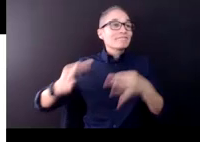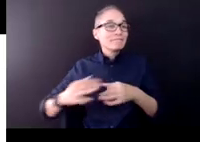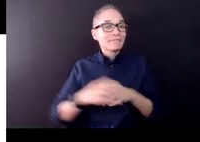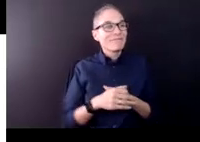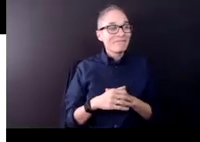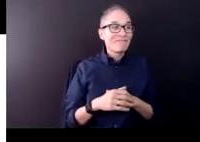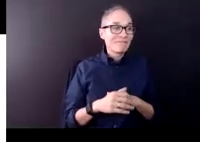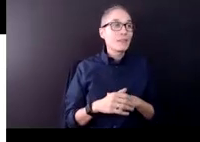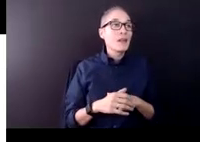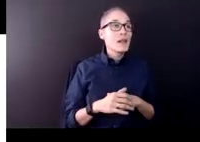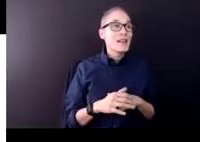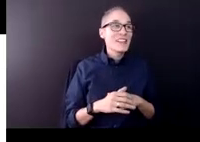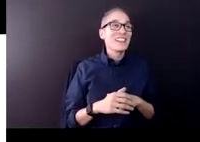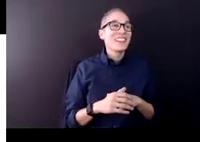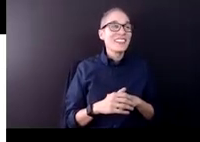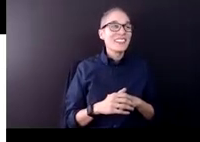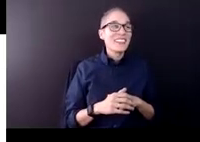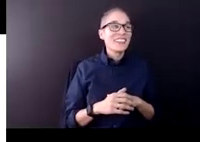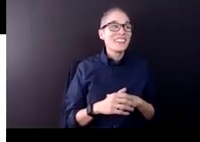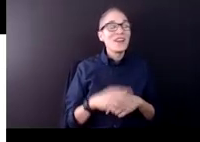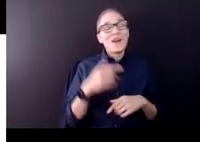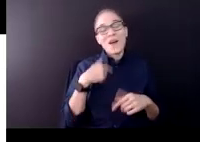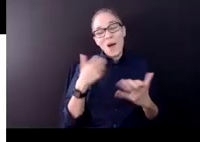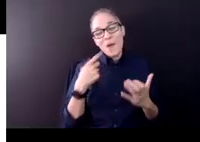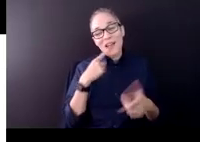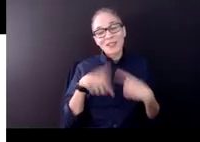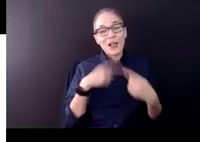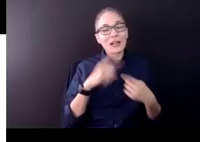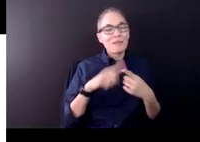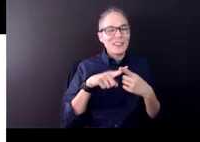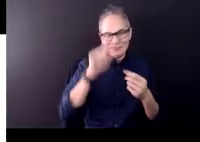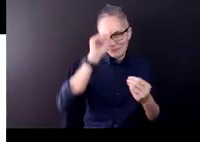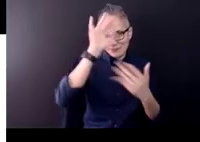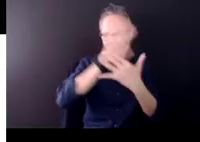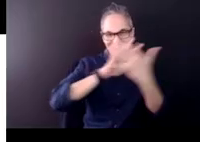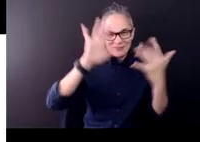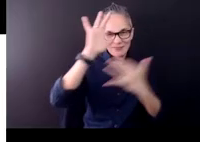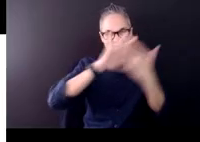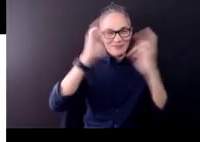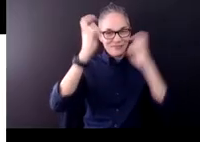So I want to talk real quickly about AI hallucinations.